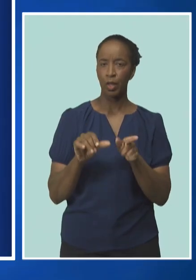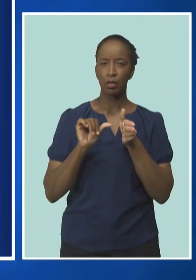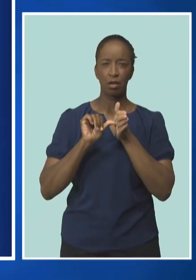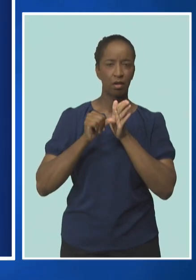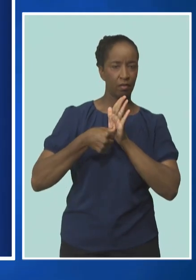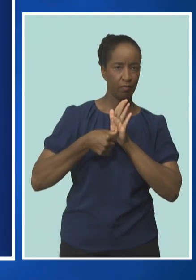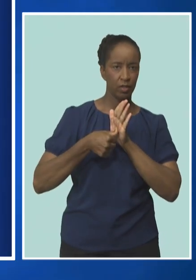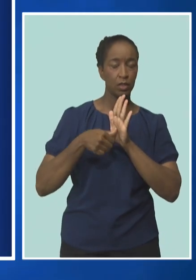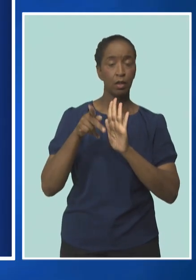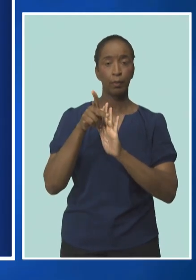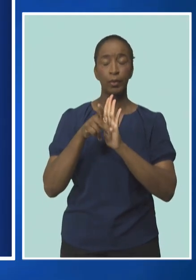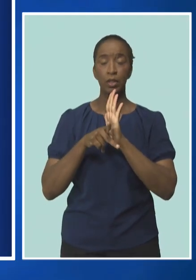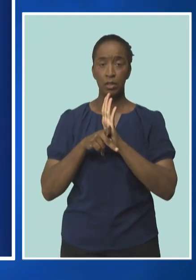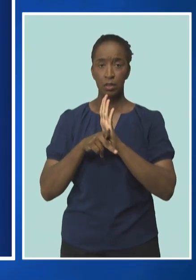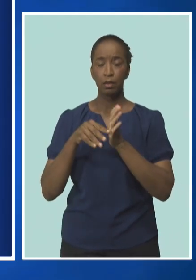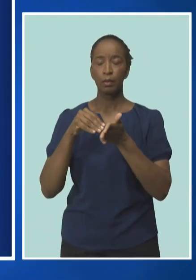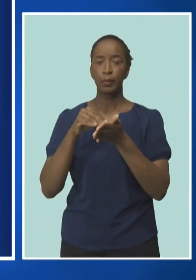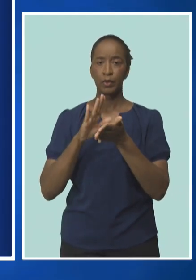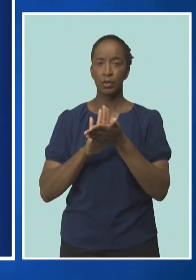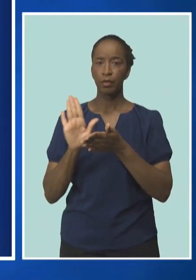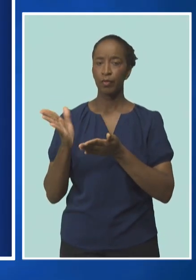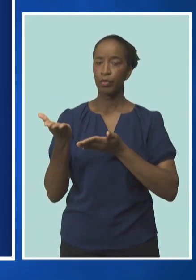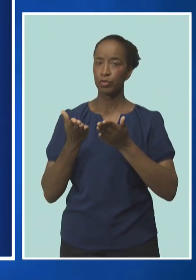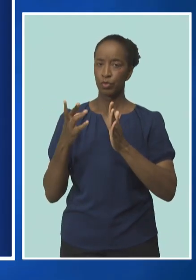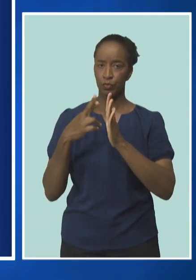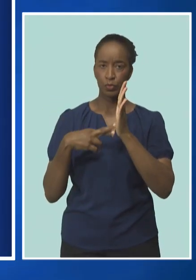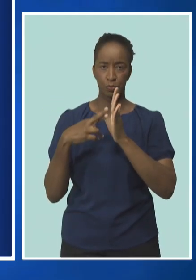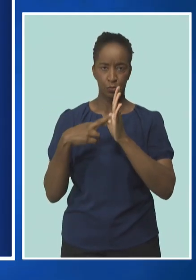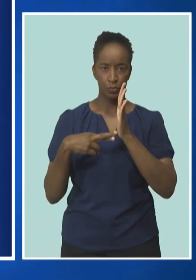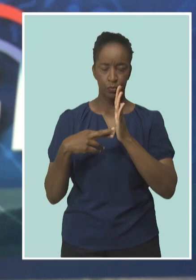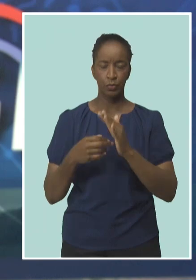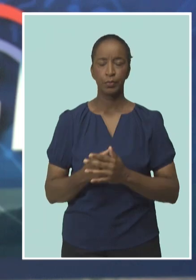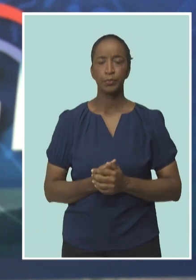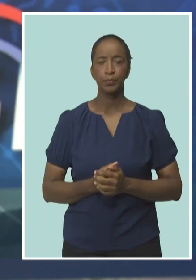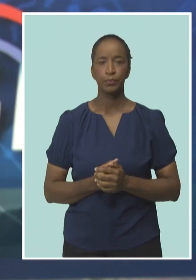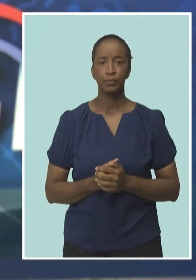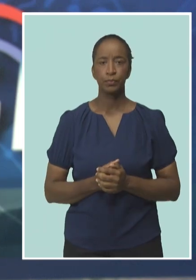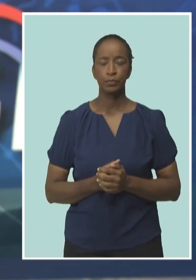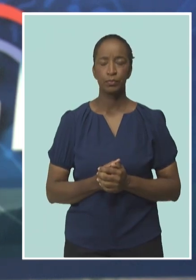the principles outlined in their service charter.